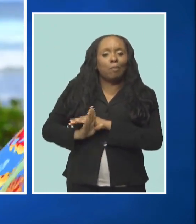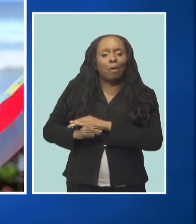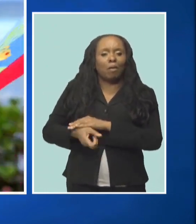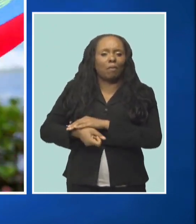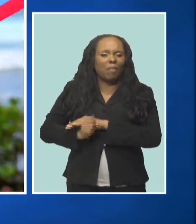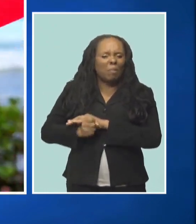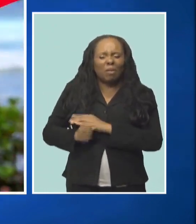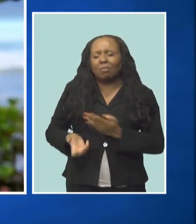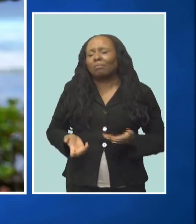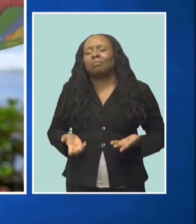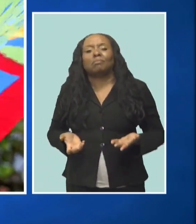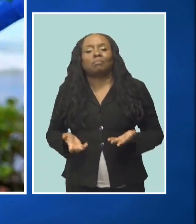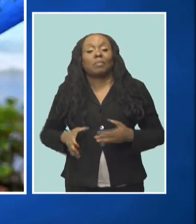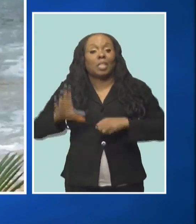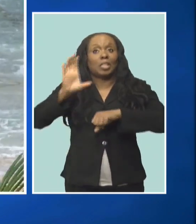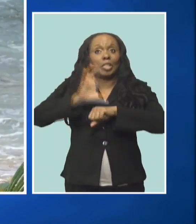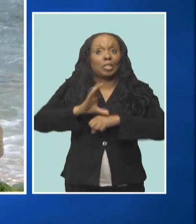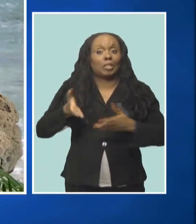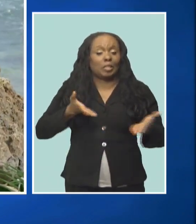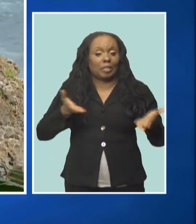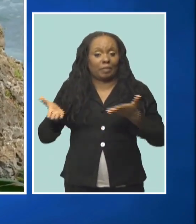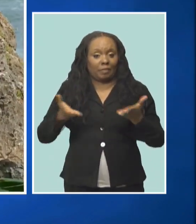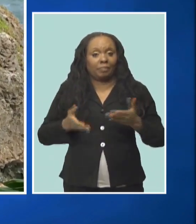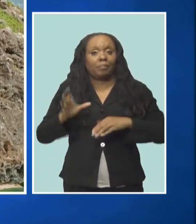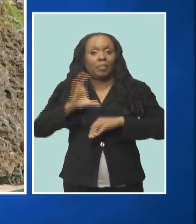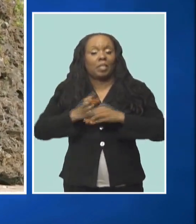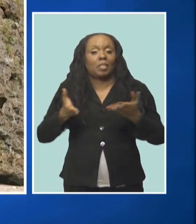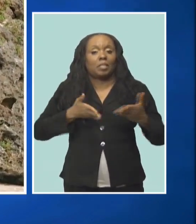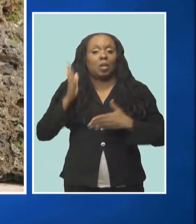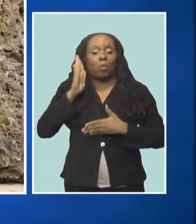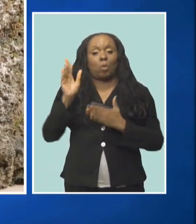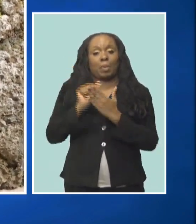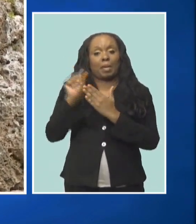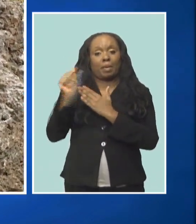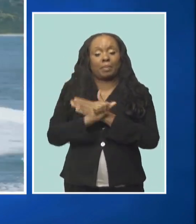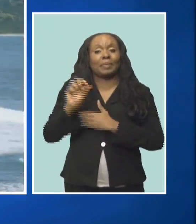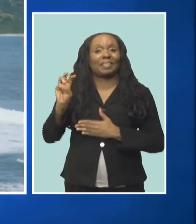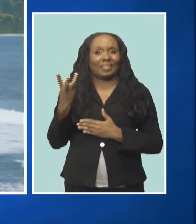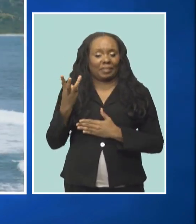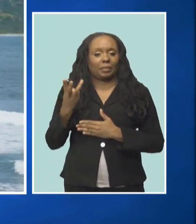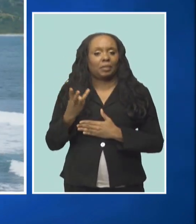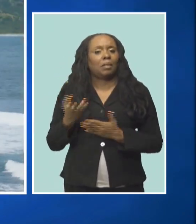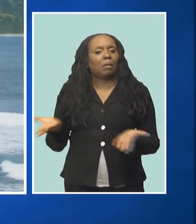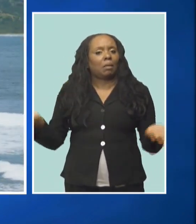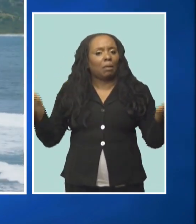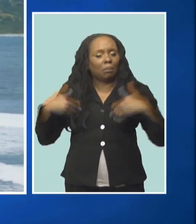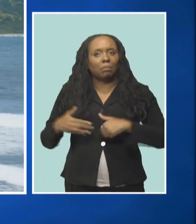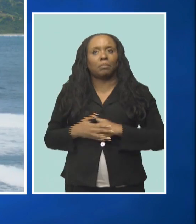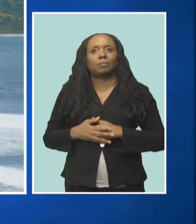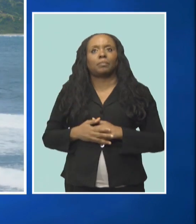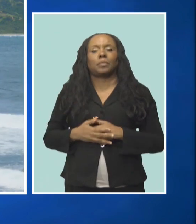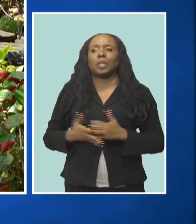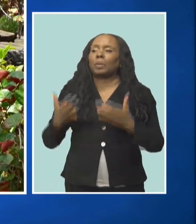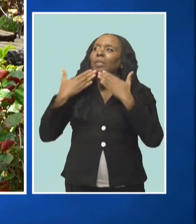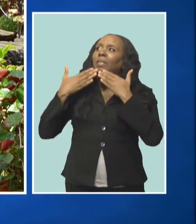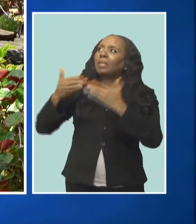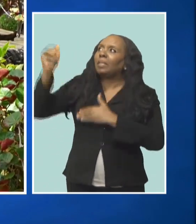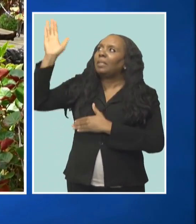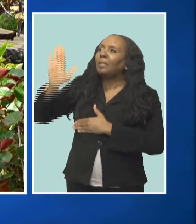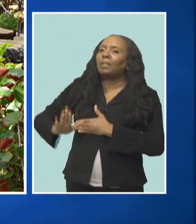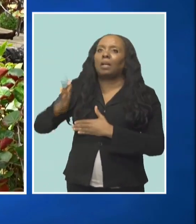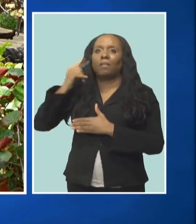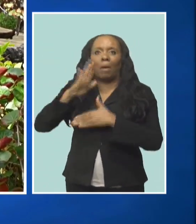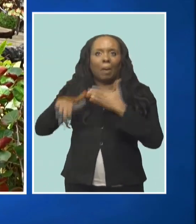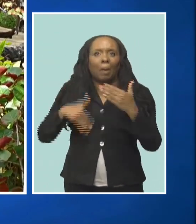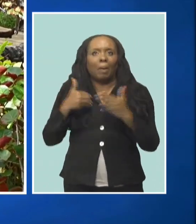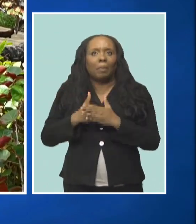have our church service. Our church service is going to be on the 6th of April. So make sure to come out because we're being thankful for the harvest.